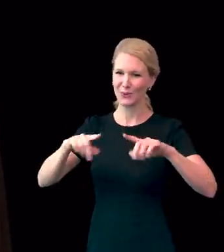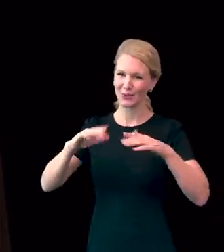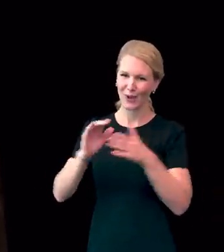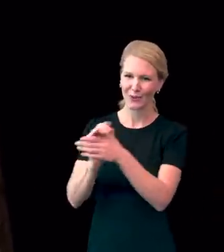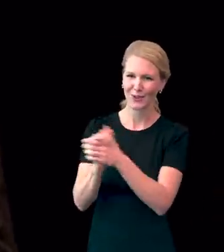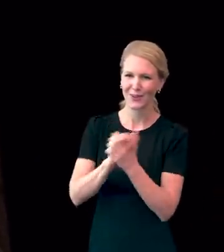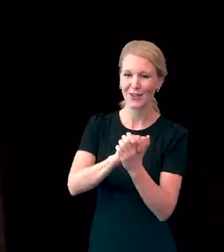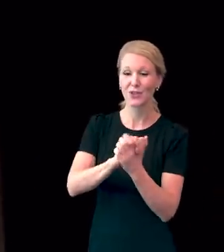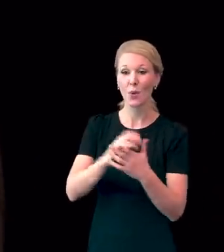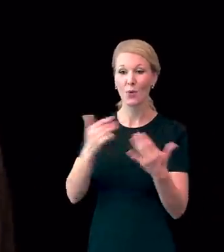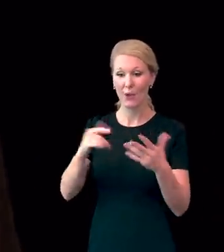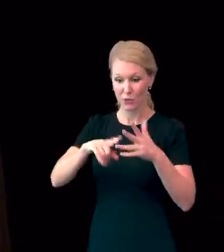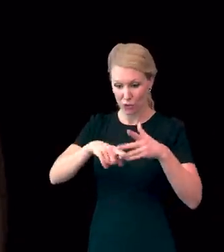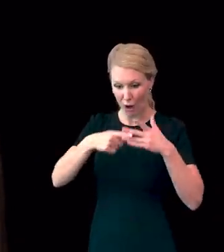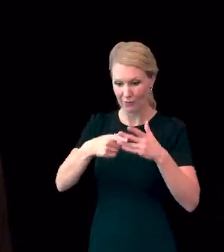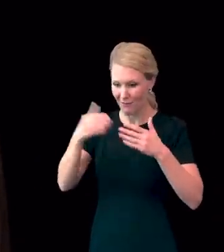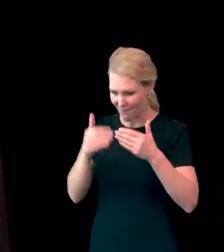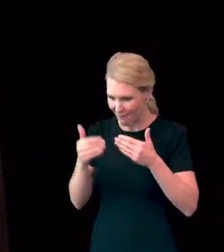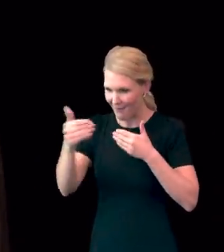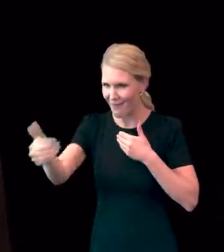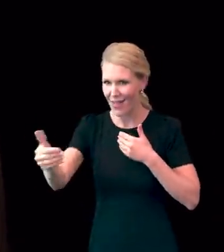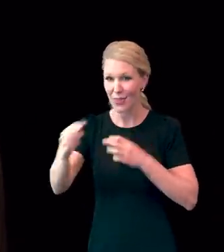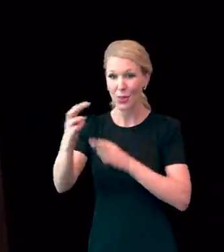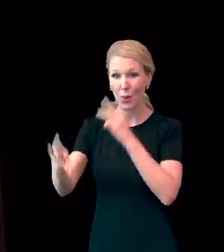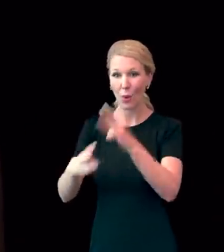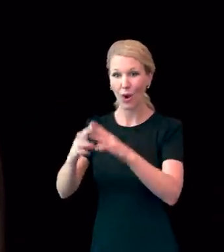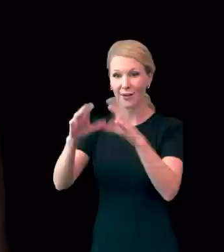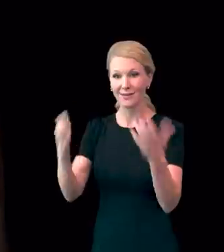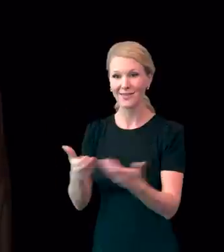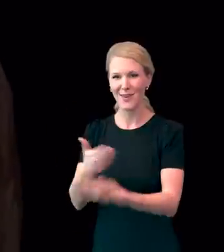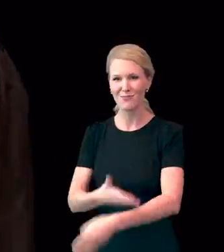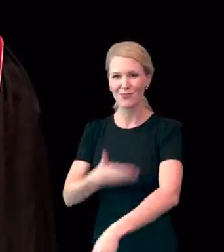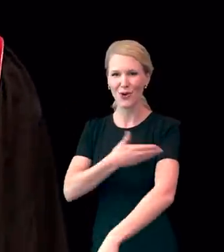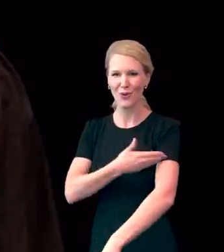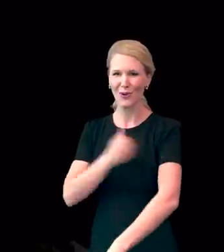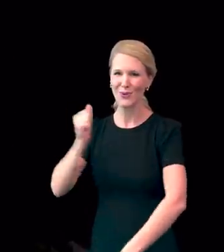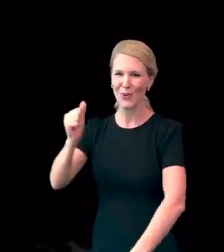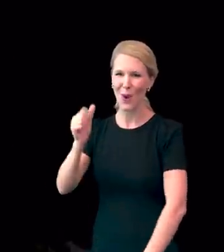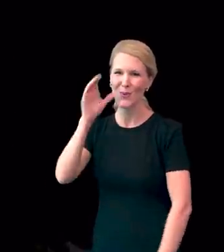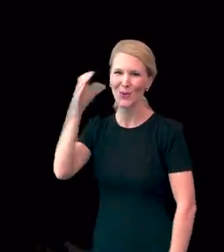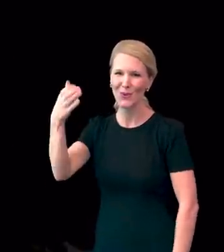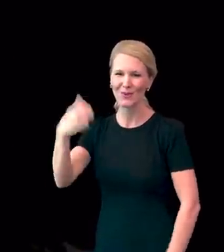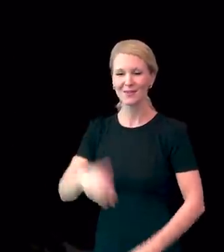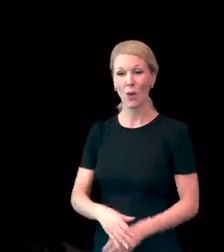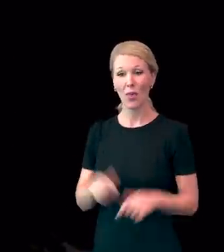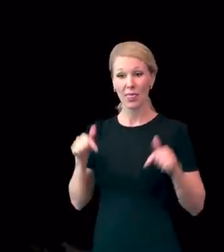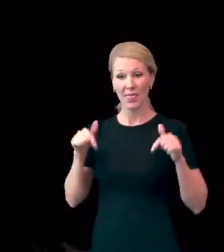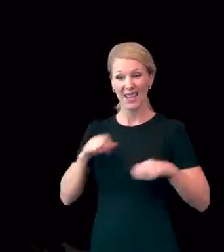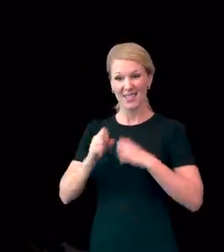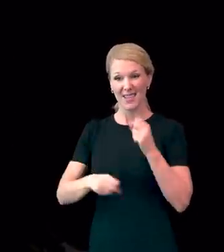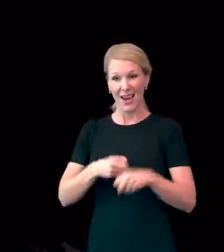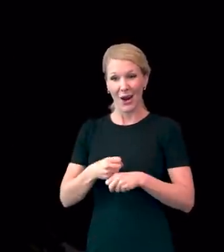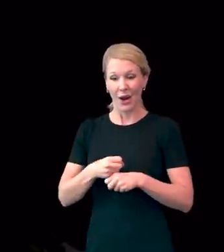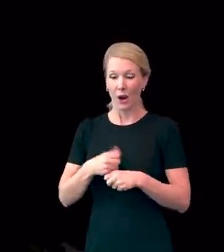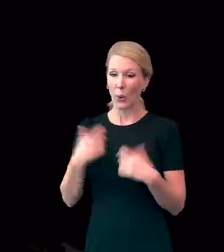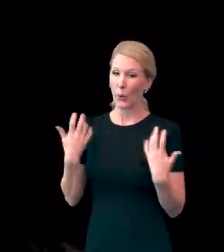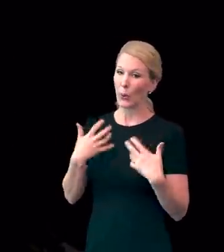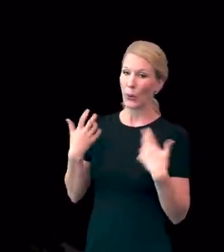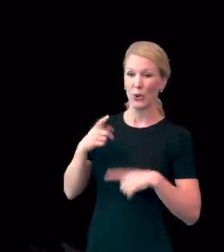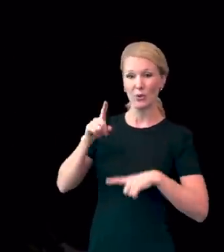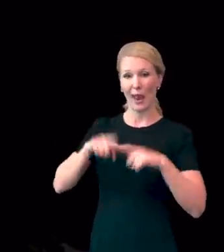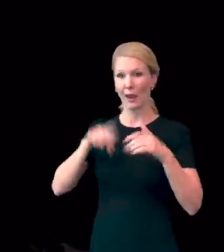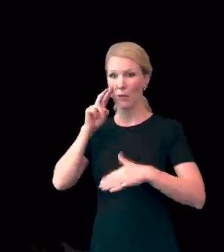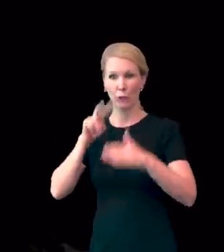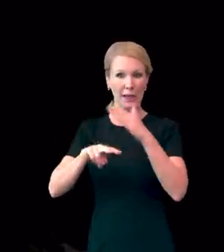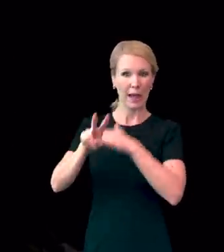start. So go out there and continue to make the world a better place. Go Cougs. This year has presented a series of unpredictable